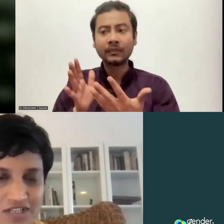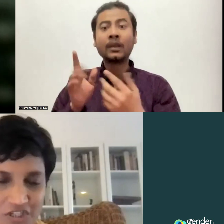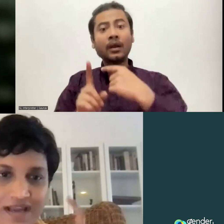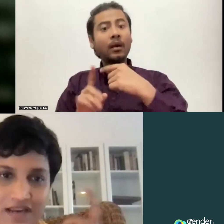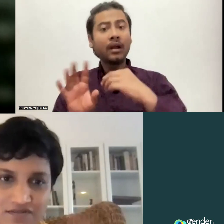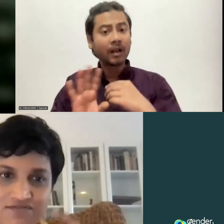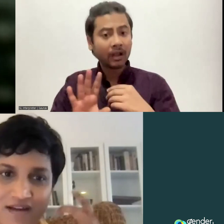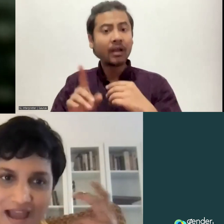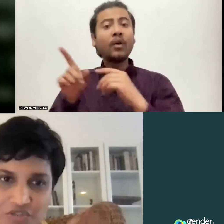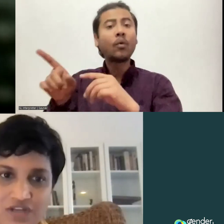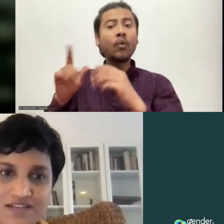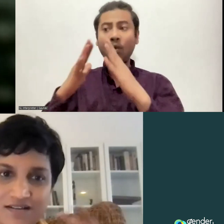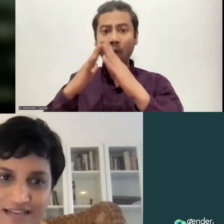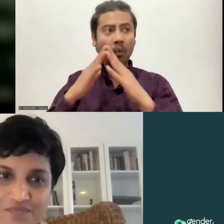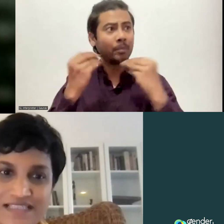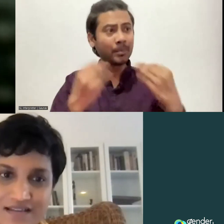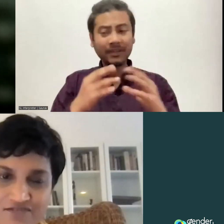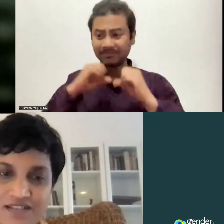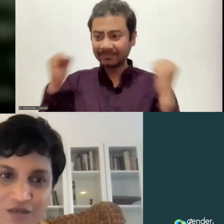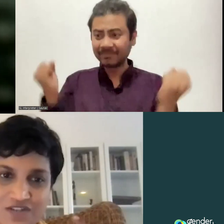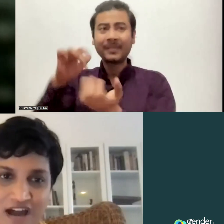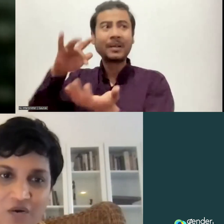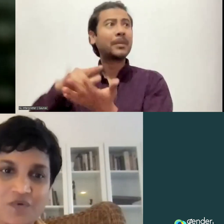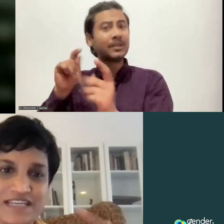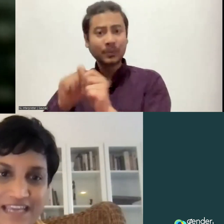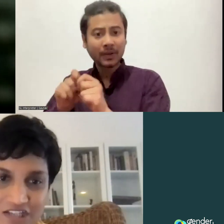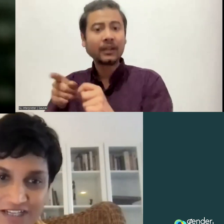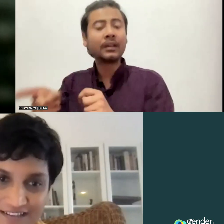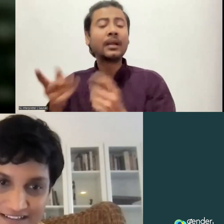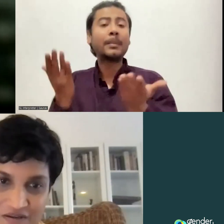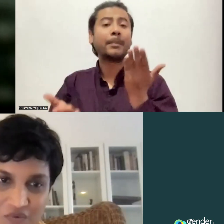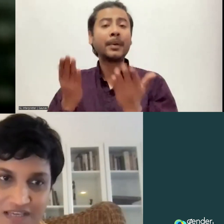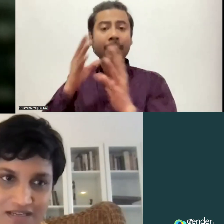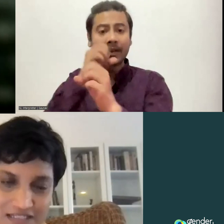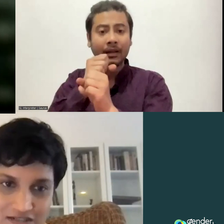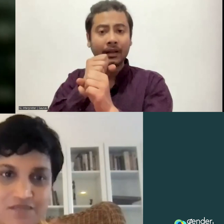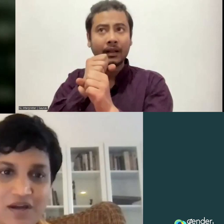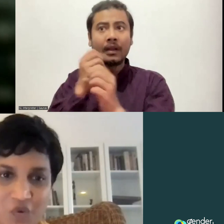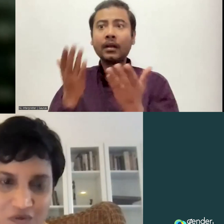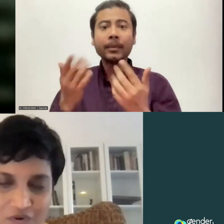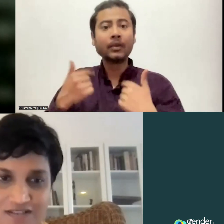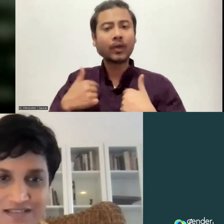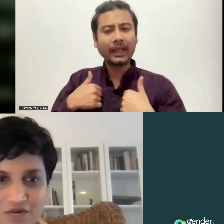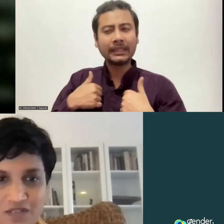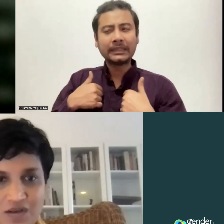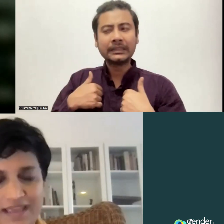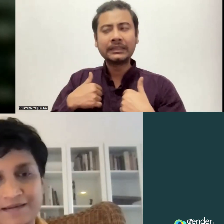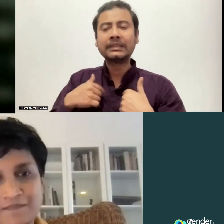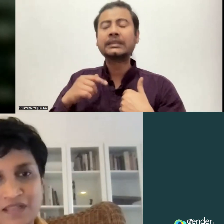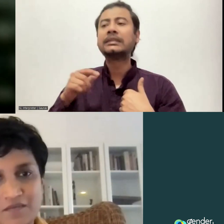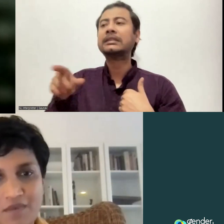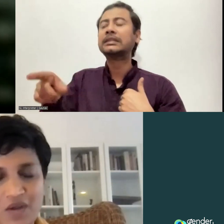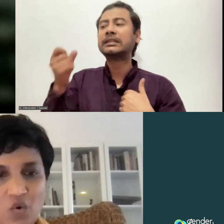our project, I kind of had to even correct myself in terms of how I was engaging with them and iterate my own process. And also